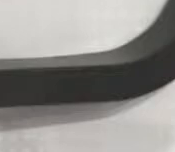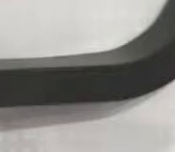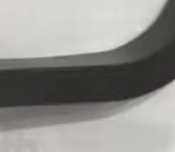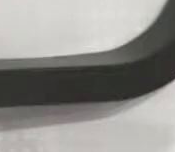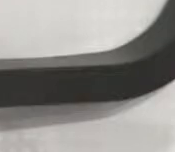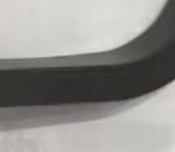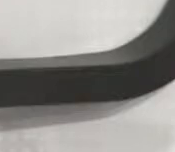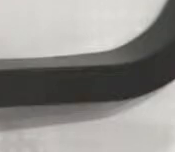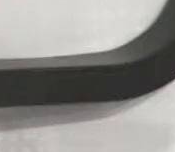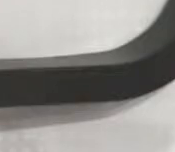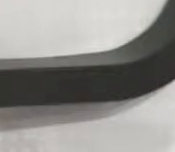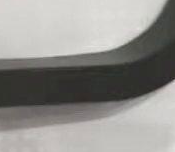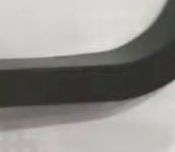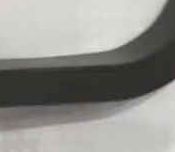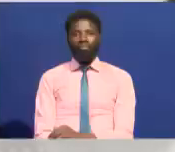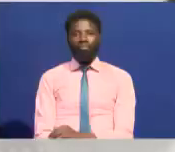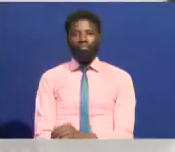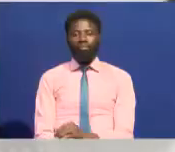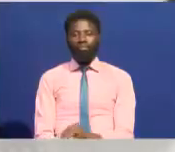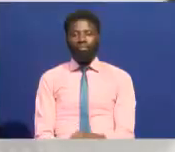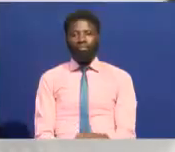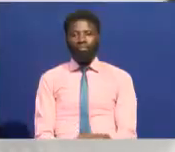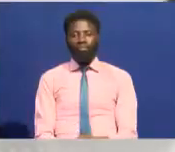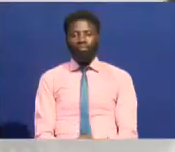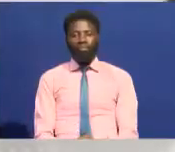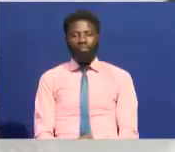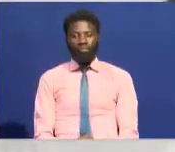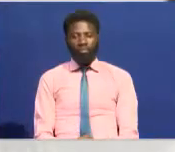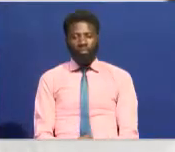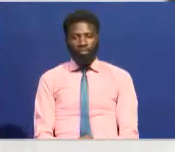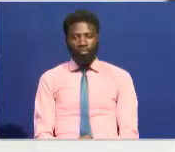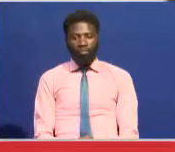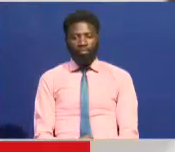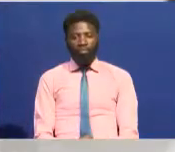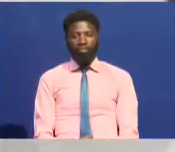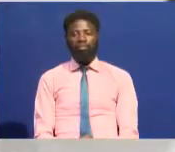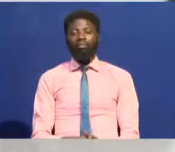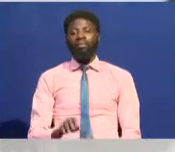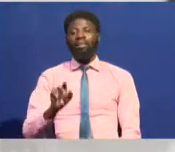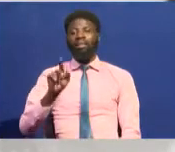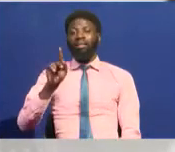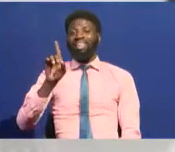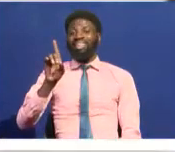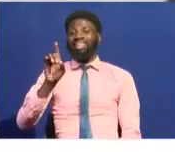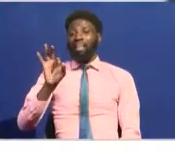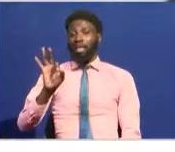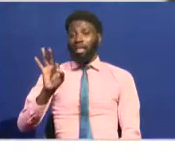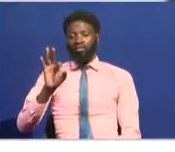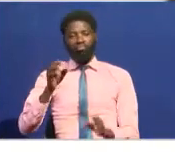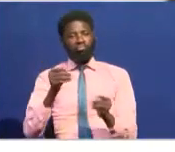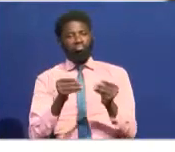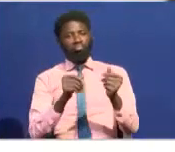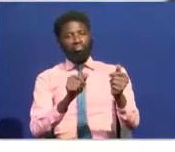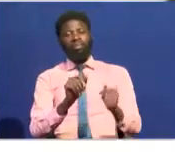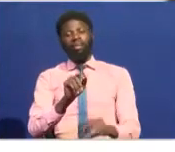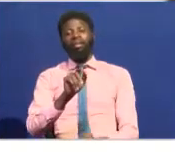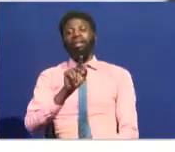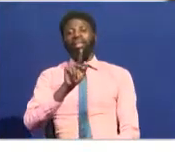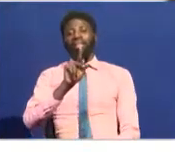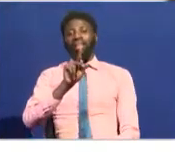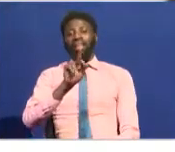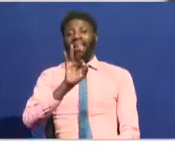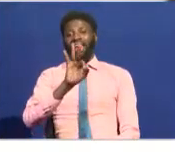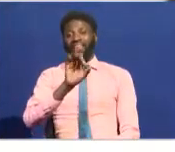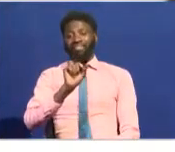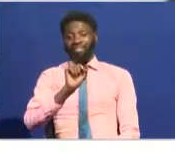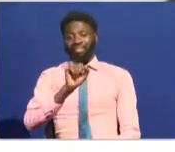To my name is Daniel Wahome and welcome to Prime Edition Sport. Now, Kenya Defence Forces held their nerves to beat Kenya Forest Service in a five-set